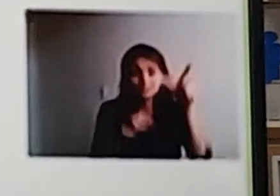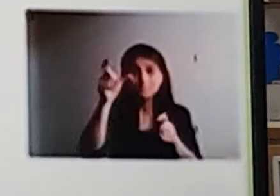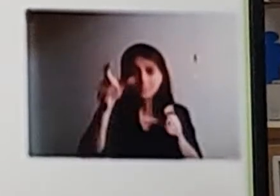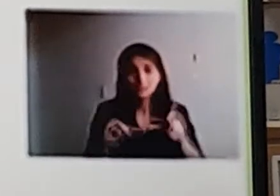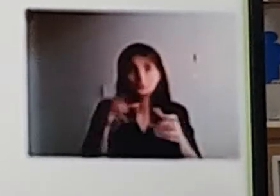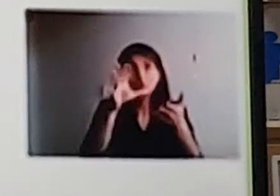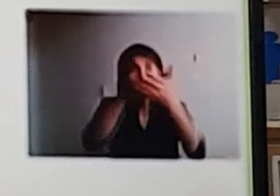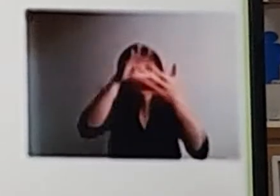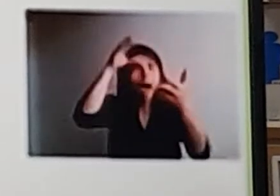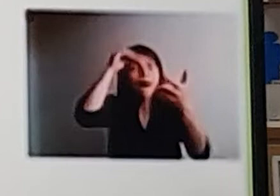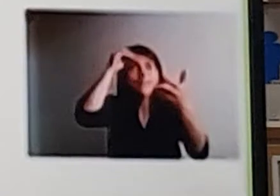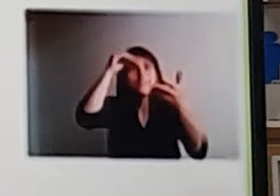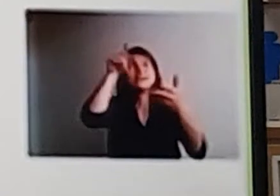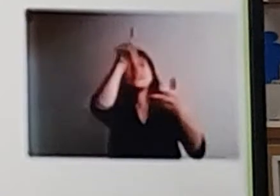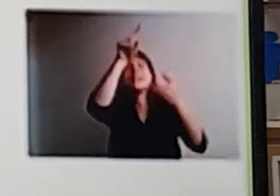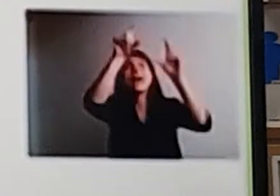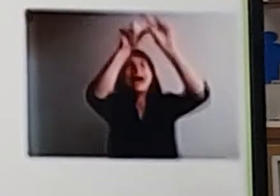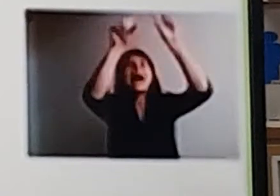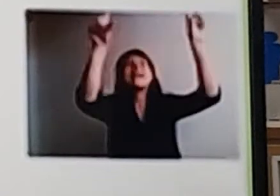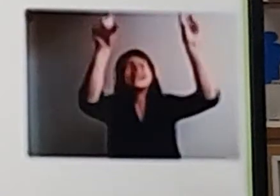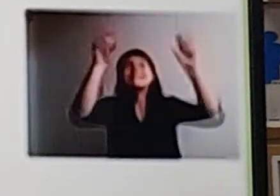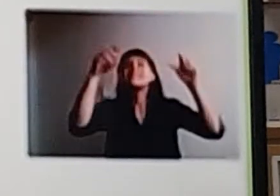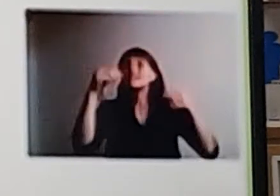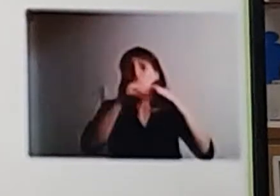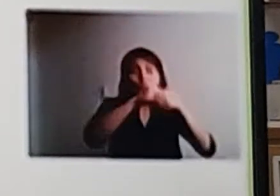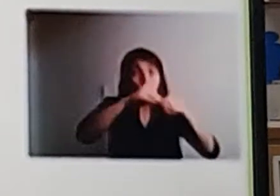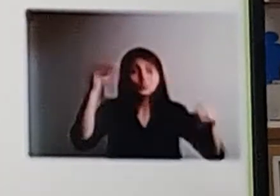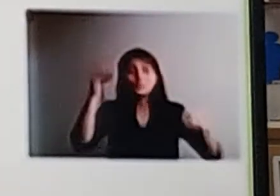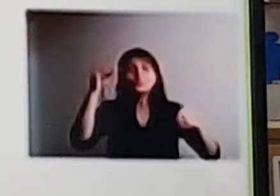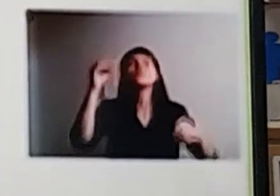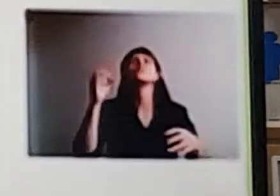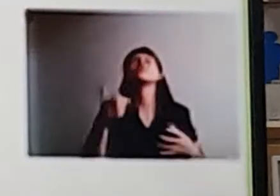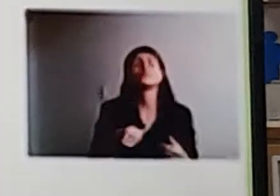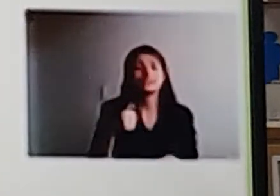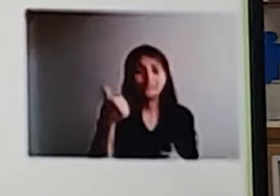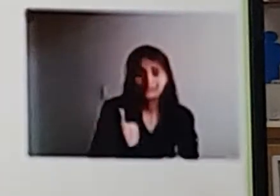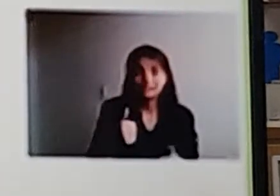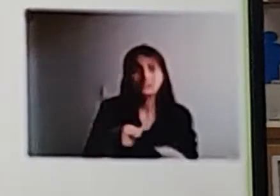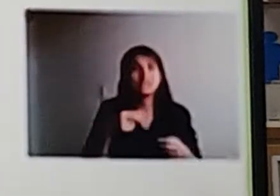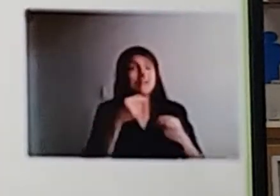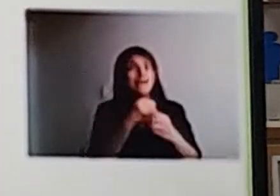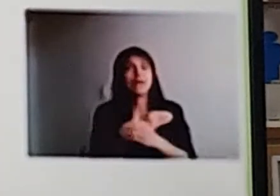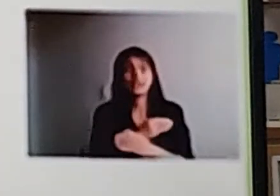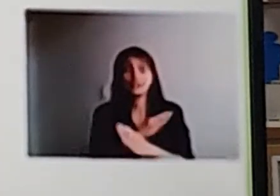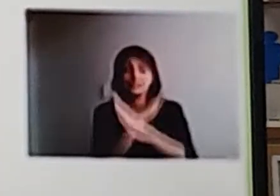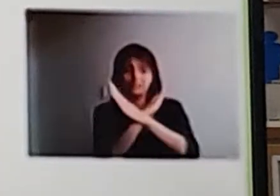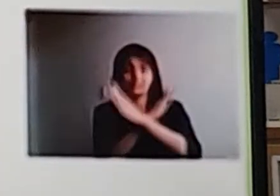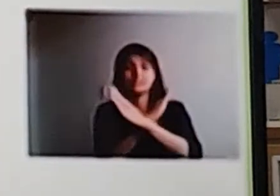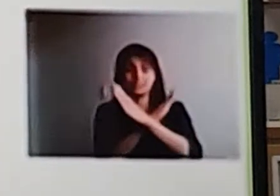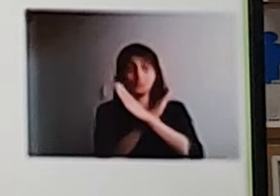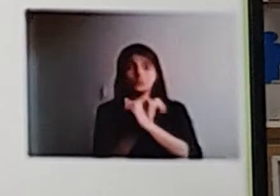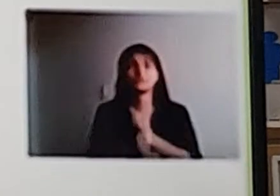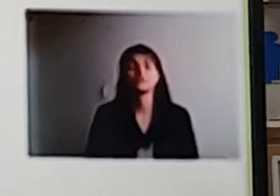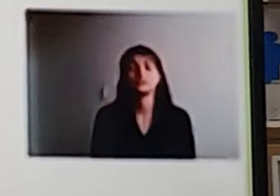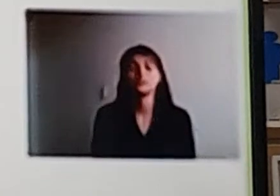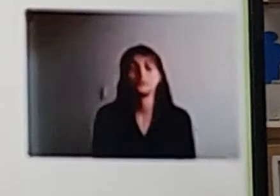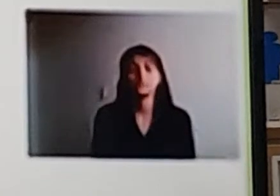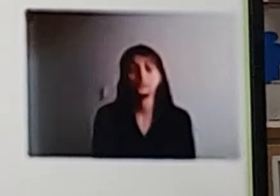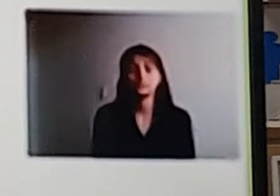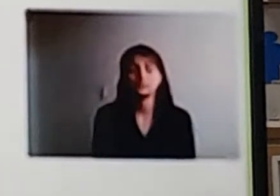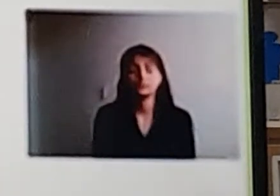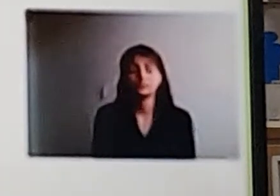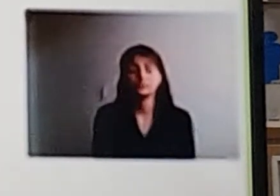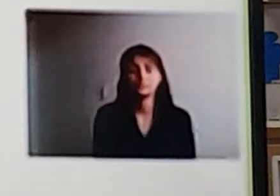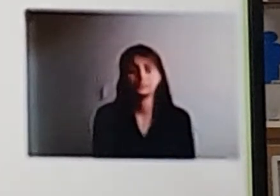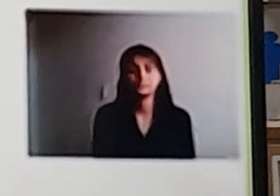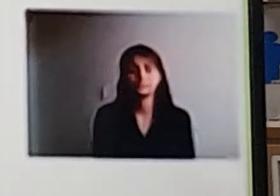door and to go. There should be no objects behind the door, and it should be, there is a ramp also in the exit. If